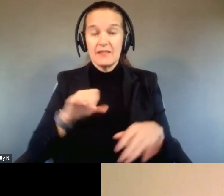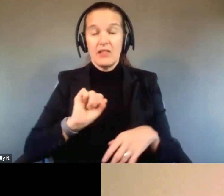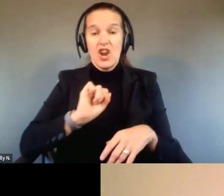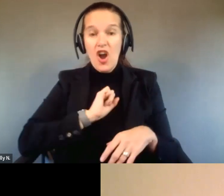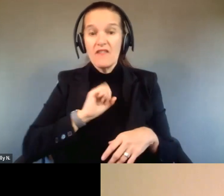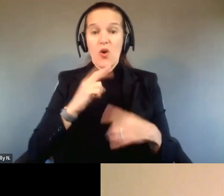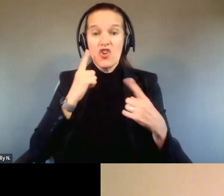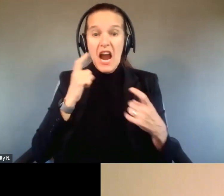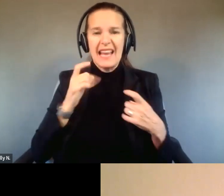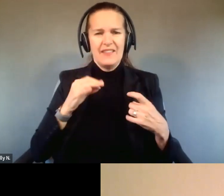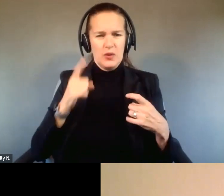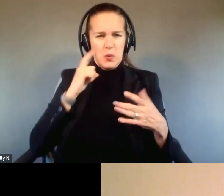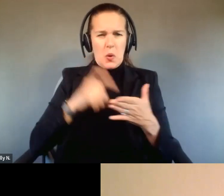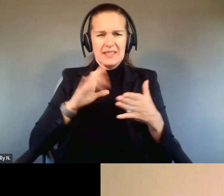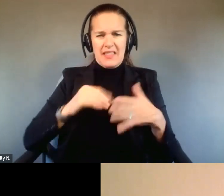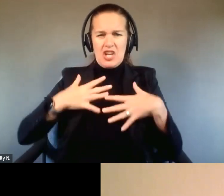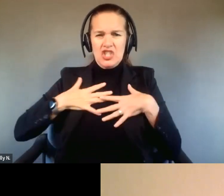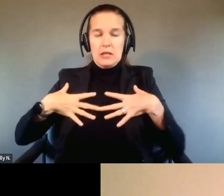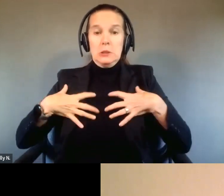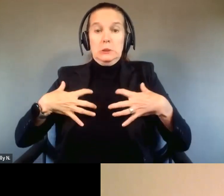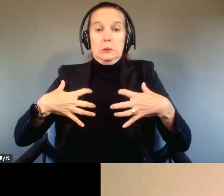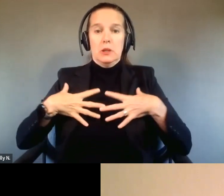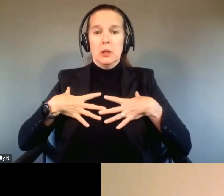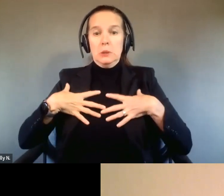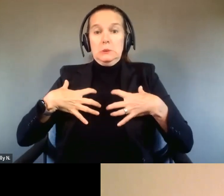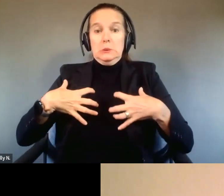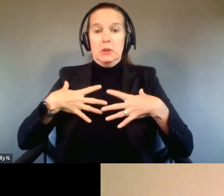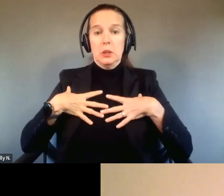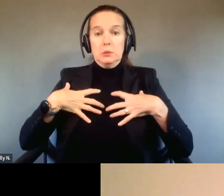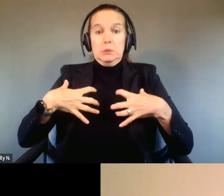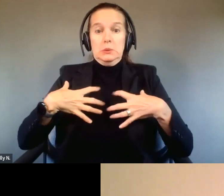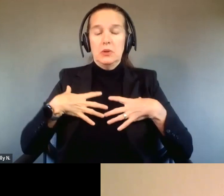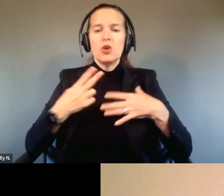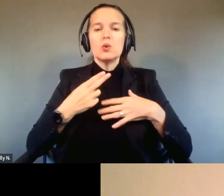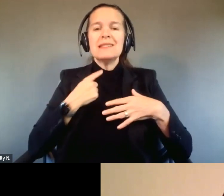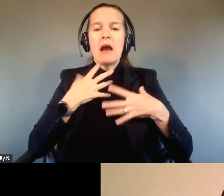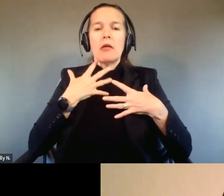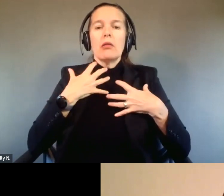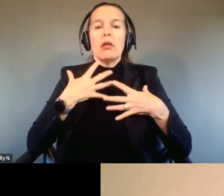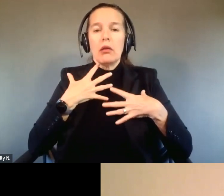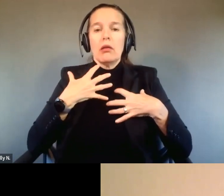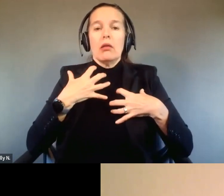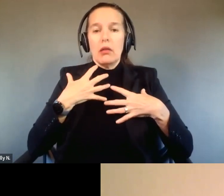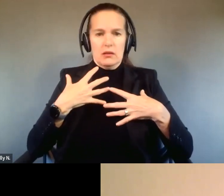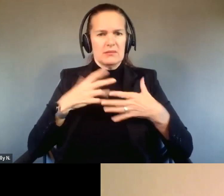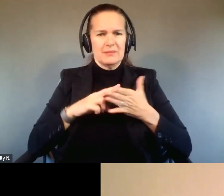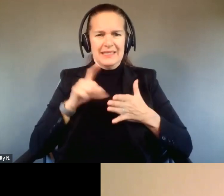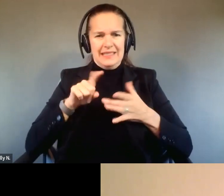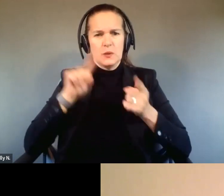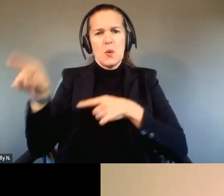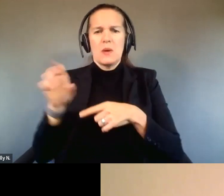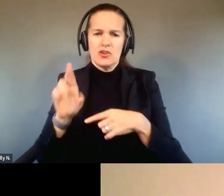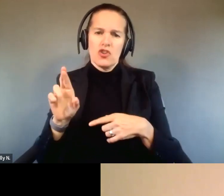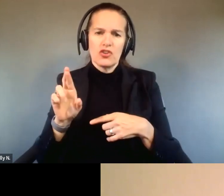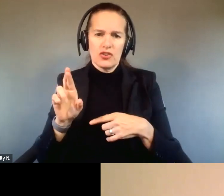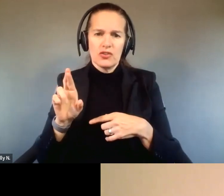their whole chest muscles or their neck muscles to be able to breathe, you need to go to the ER.